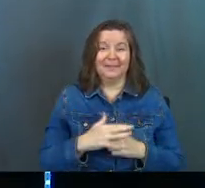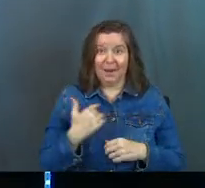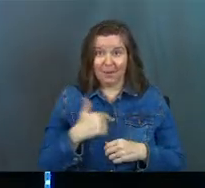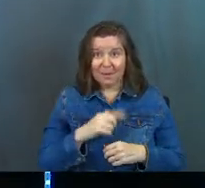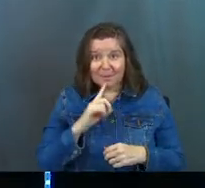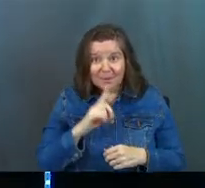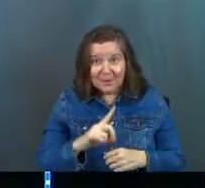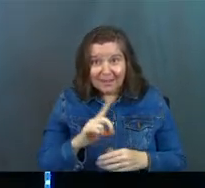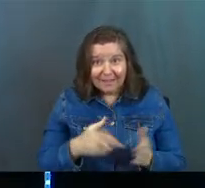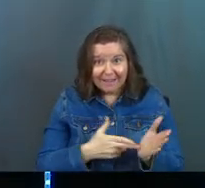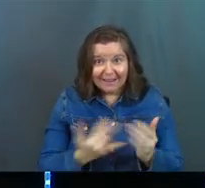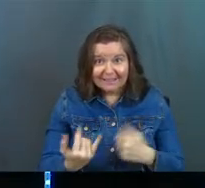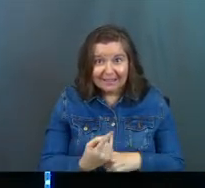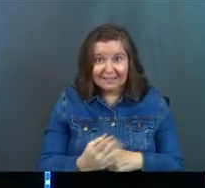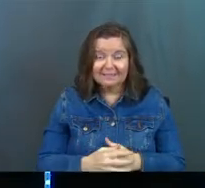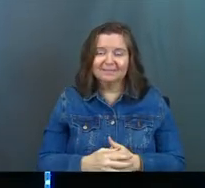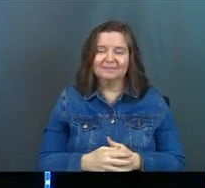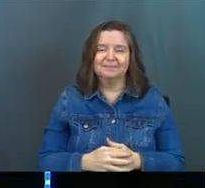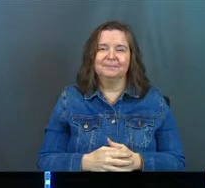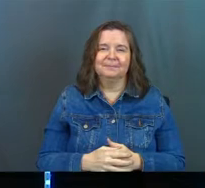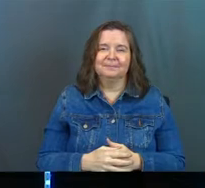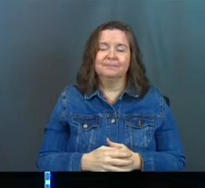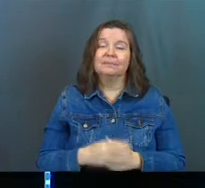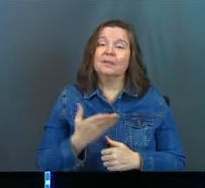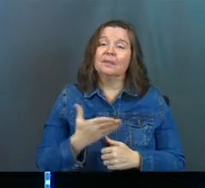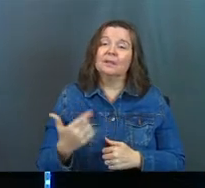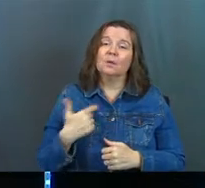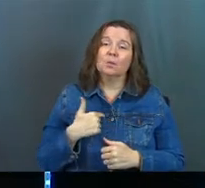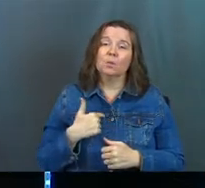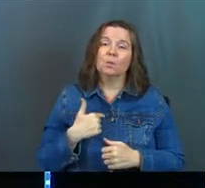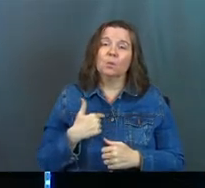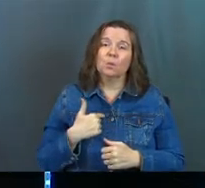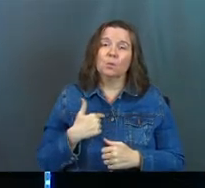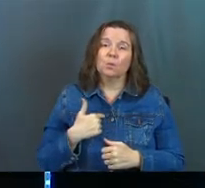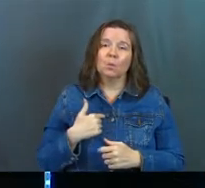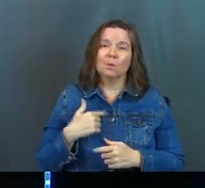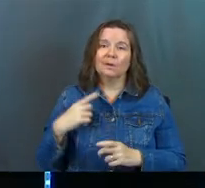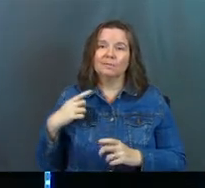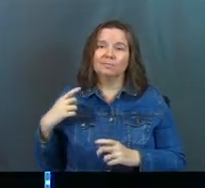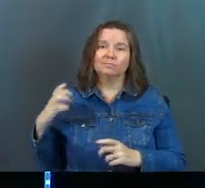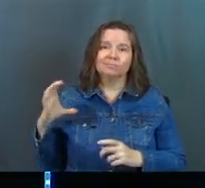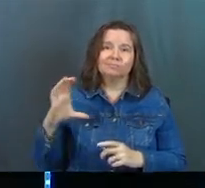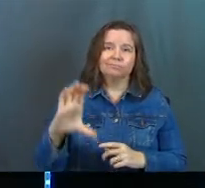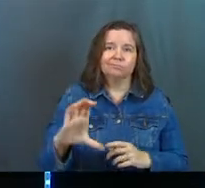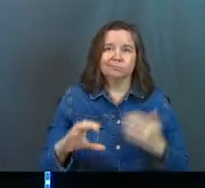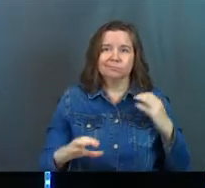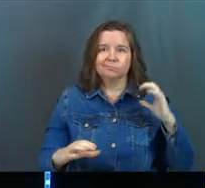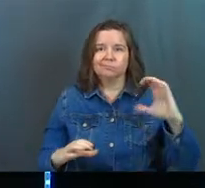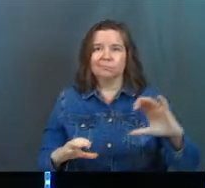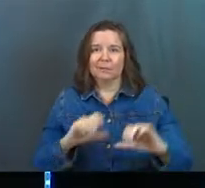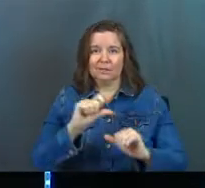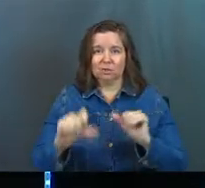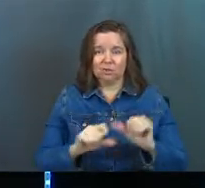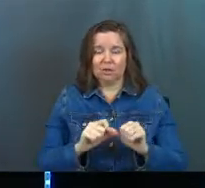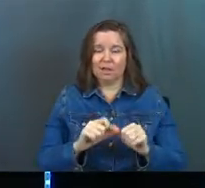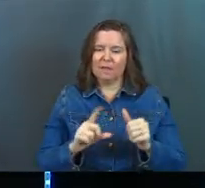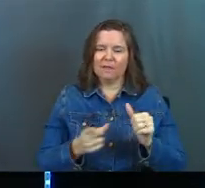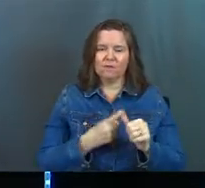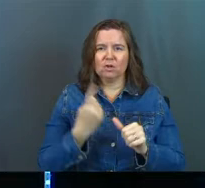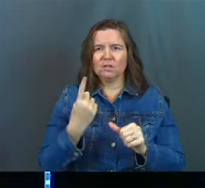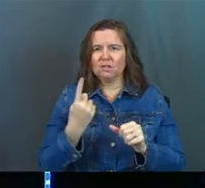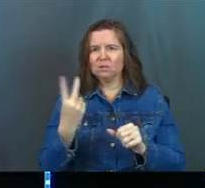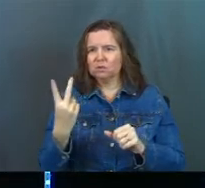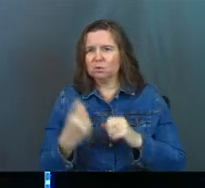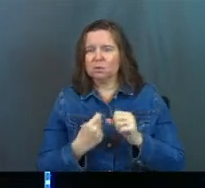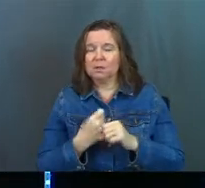Are we going to be real today? There's things that we put on each other. So then we get married, and then the wheels spin. And for the first year or two, it's